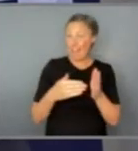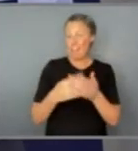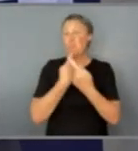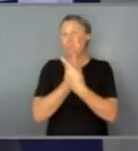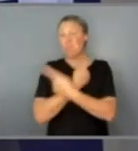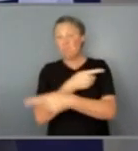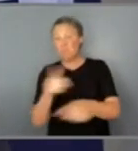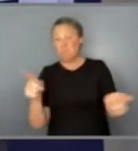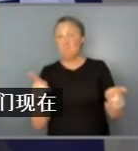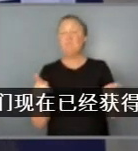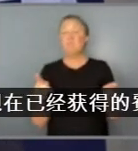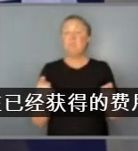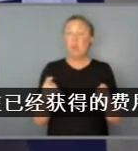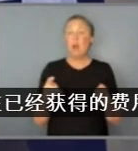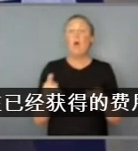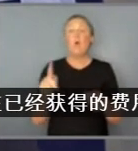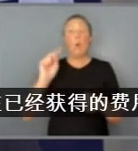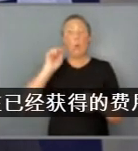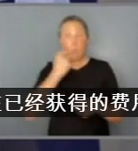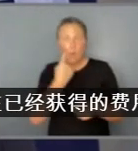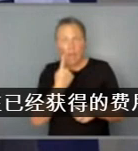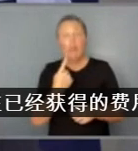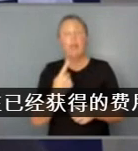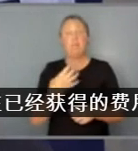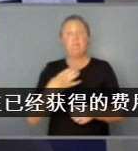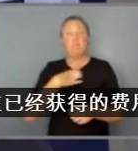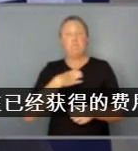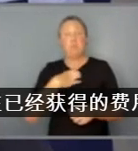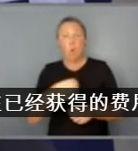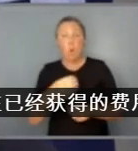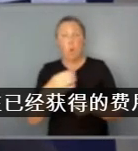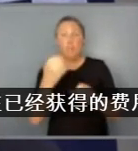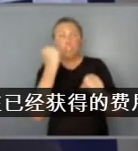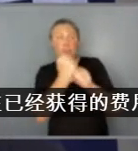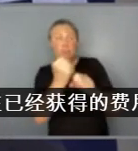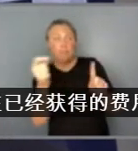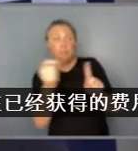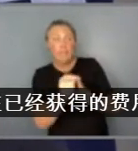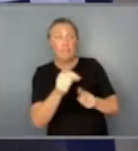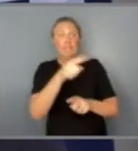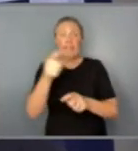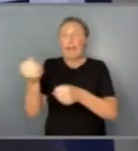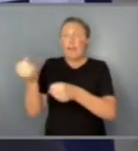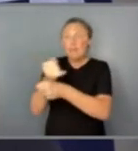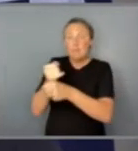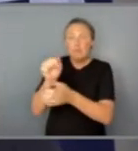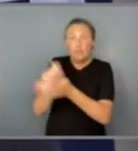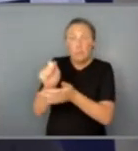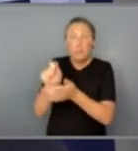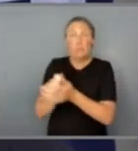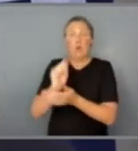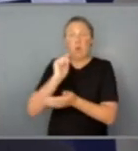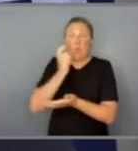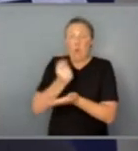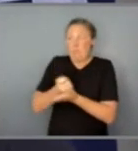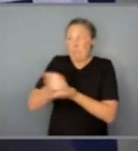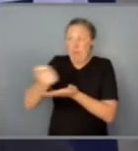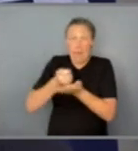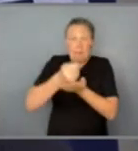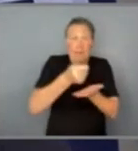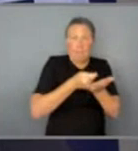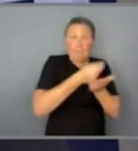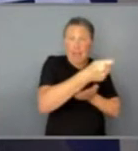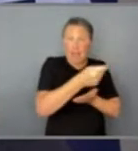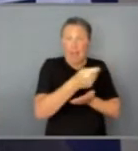Chief Ministers today that we'll be increasing the payments to GPs and pharmacists, and we'll be increasing them up by $10 a